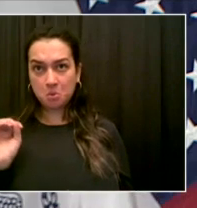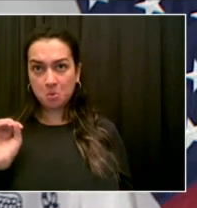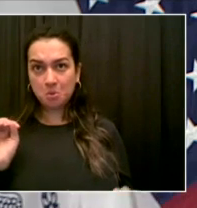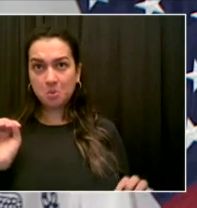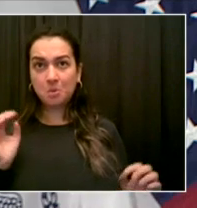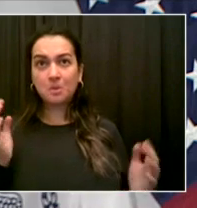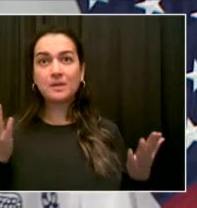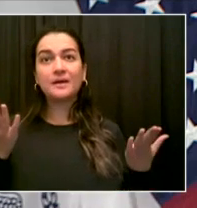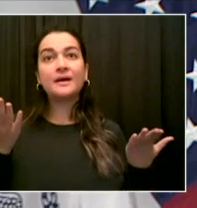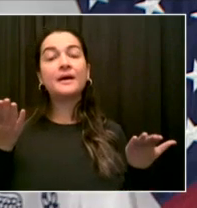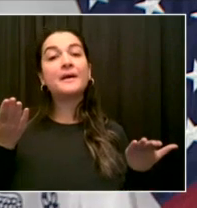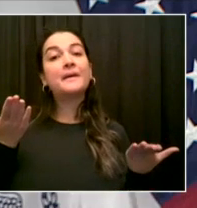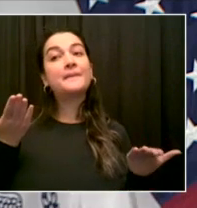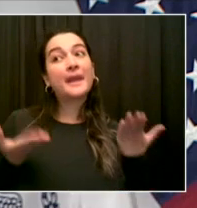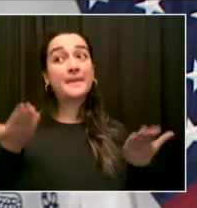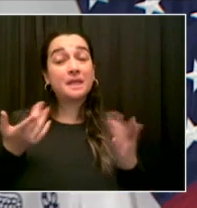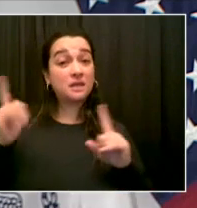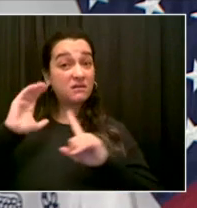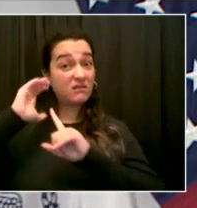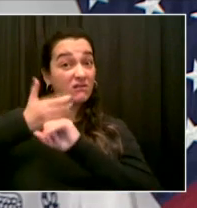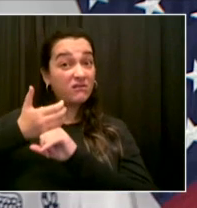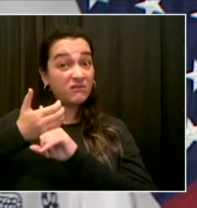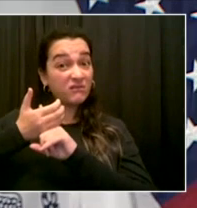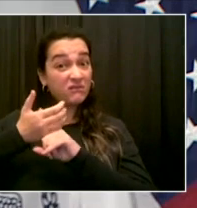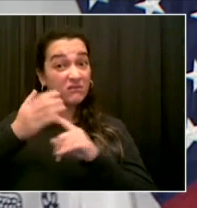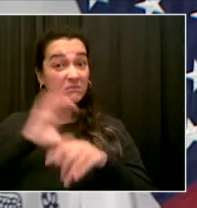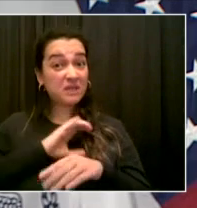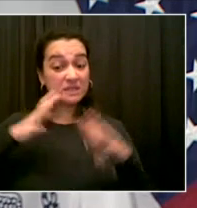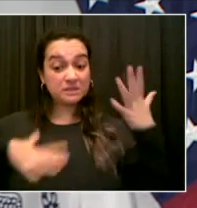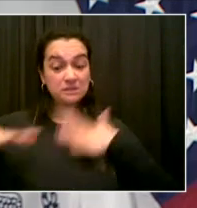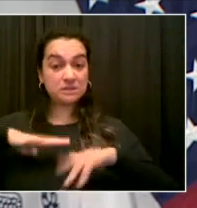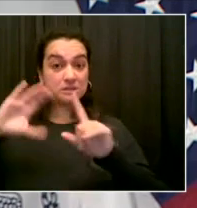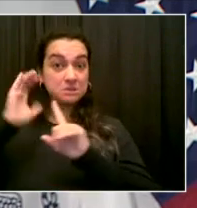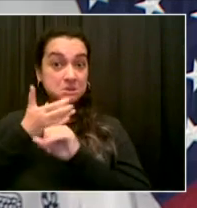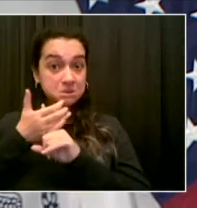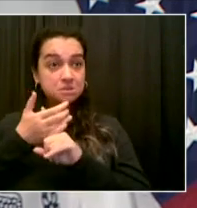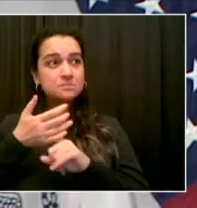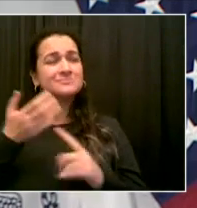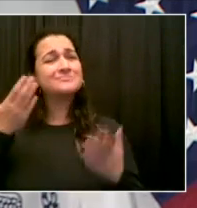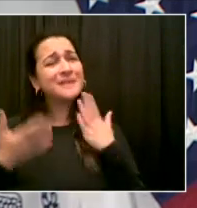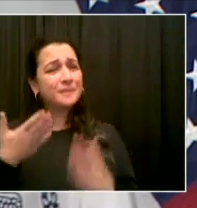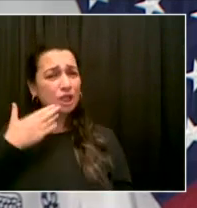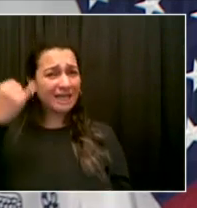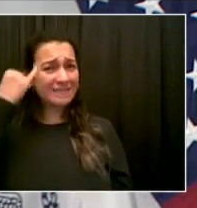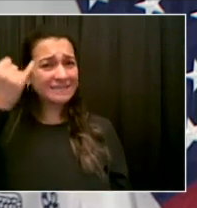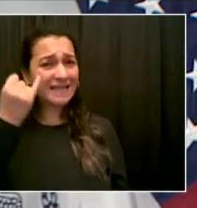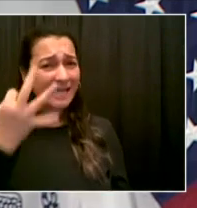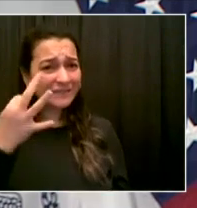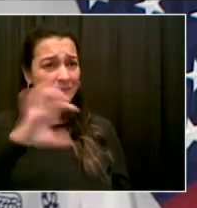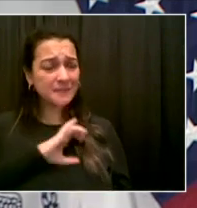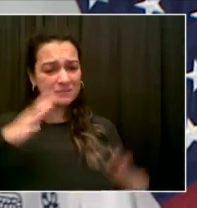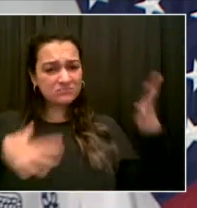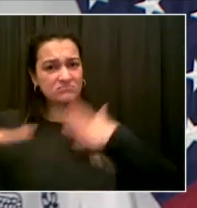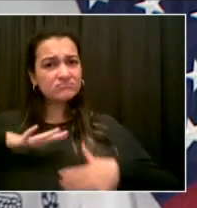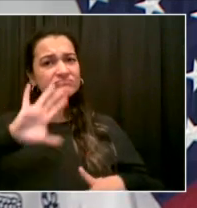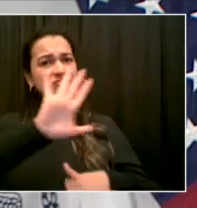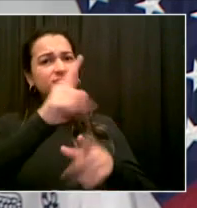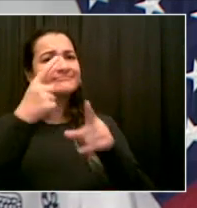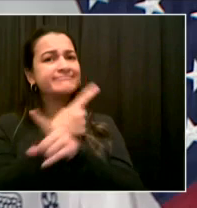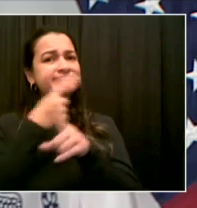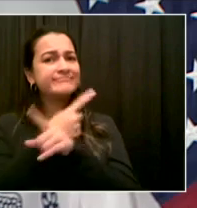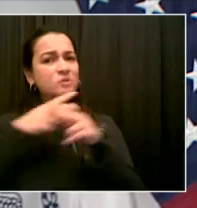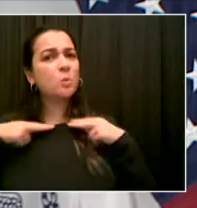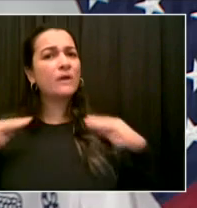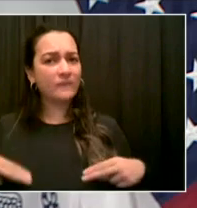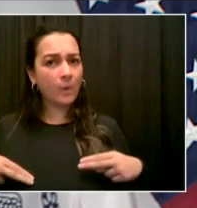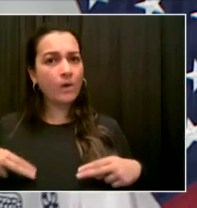were to spot somebody who's kind of ranting and raving and looking a little bit mentally ill, what does the process look like for how a social worker would interfere and